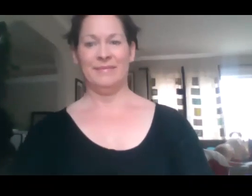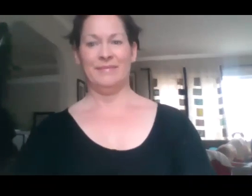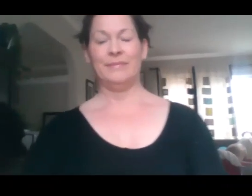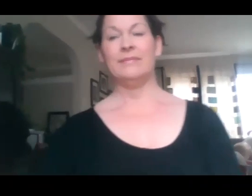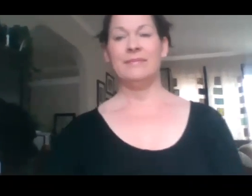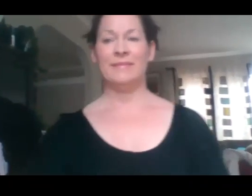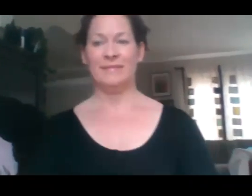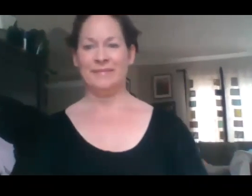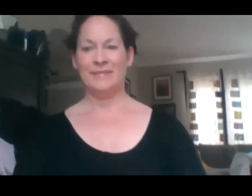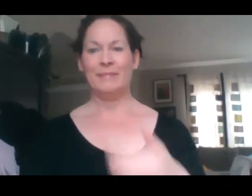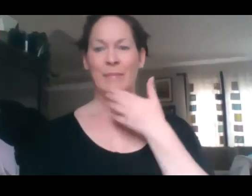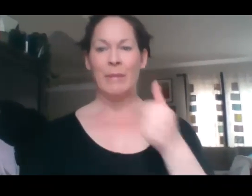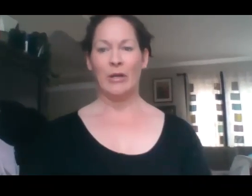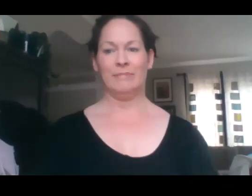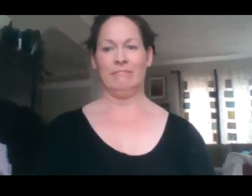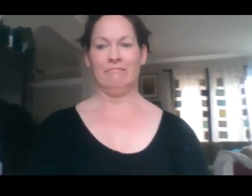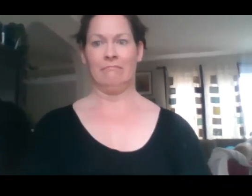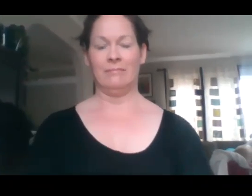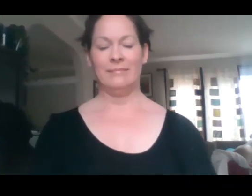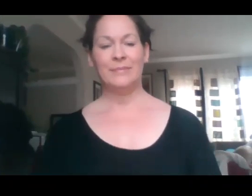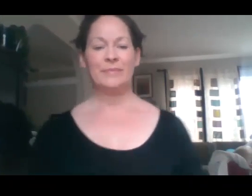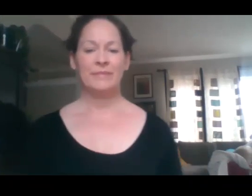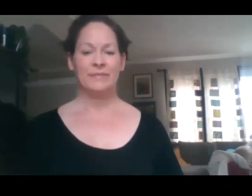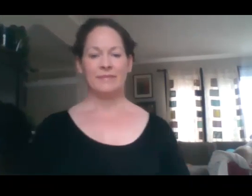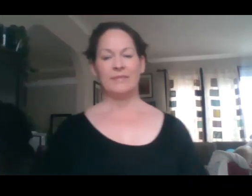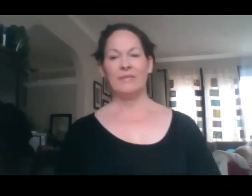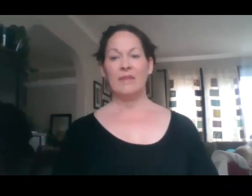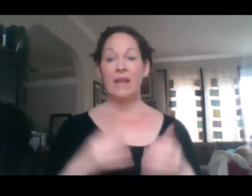that we have to sometimes watch for domain restrictions that might pop up.